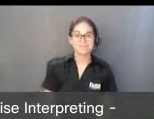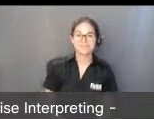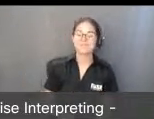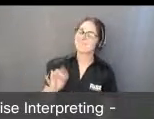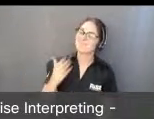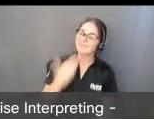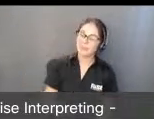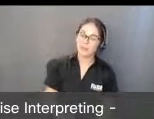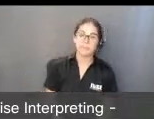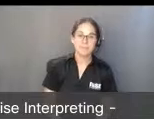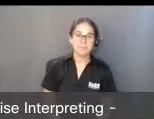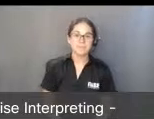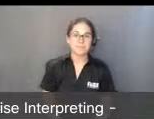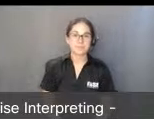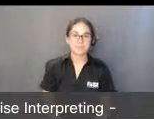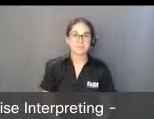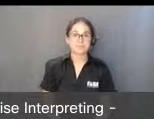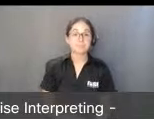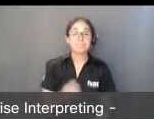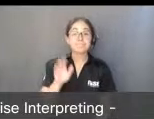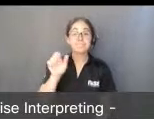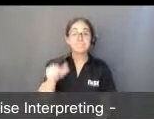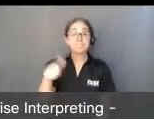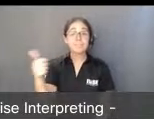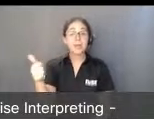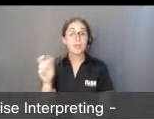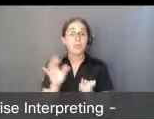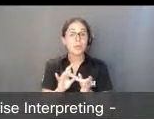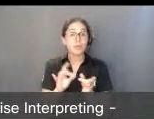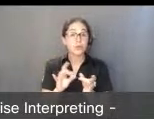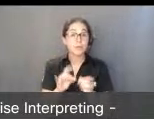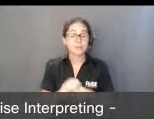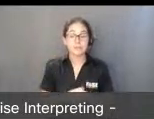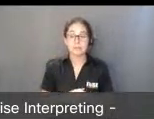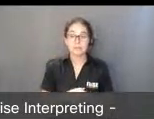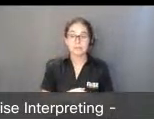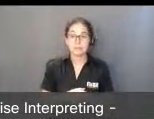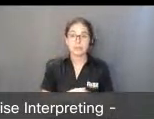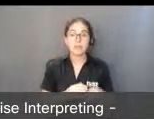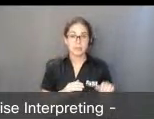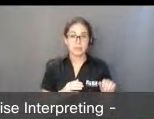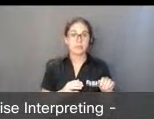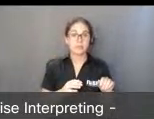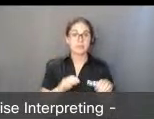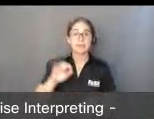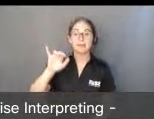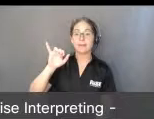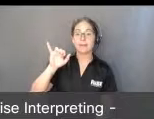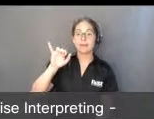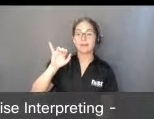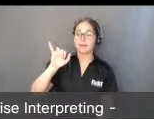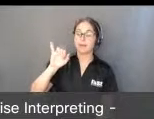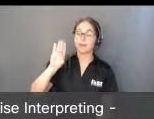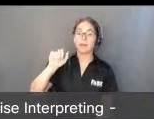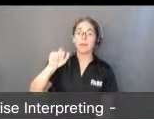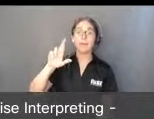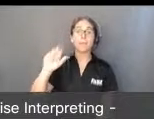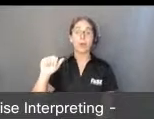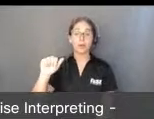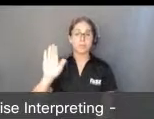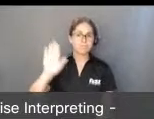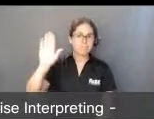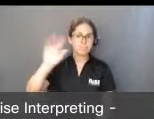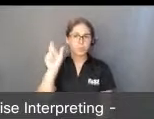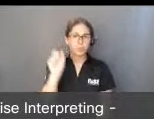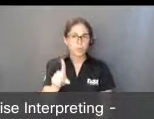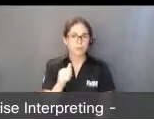Thoringo-Hayda. Anyone else? I have some questions. This is okay, Frank. Mr. Ibarra. Thank you, Pat. First of